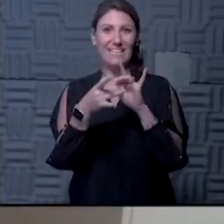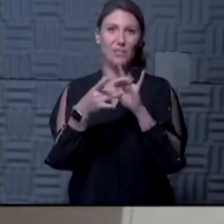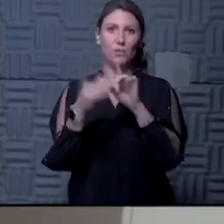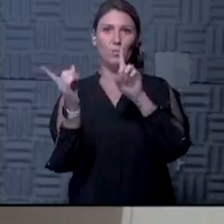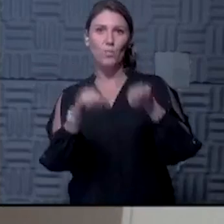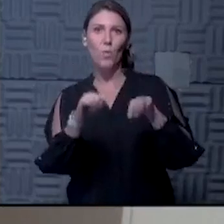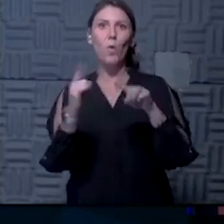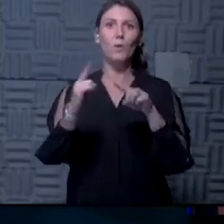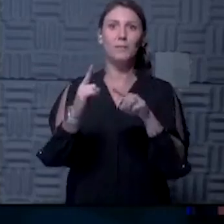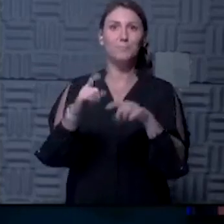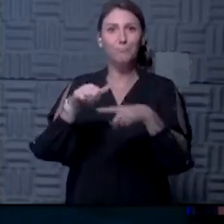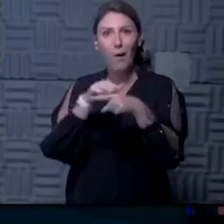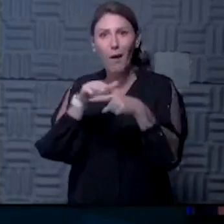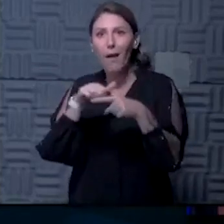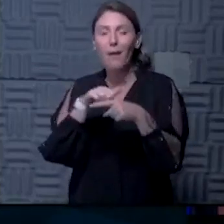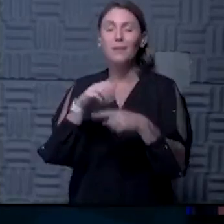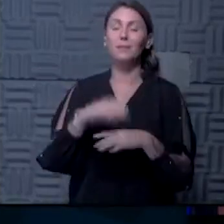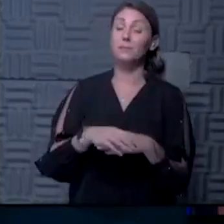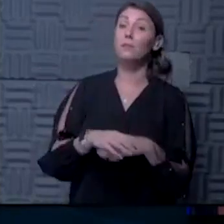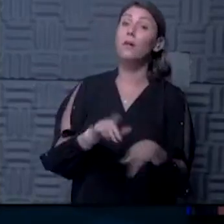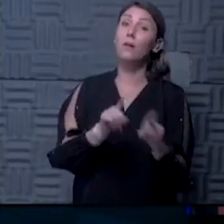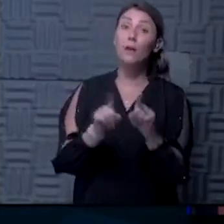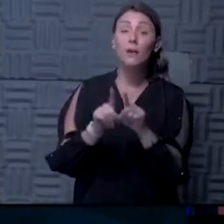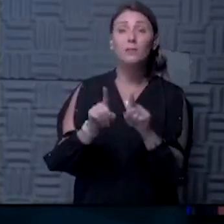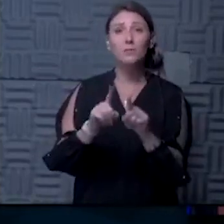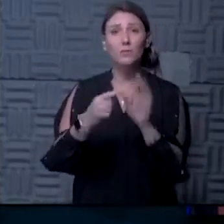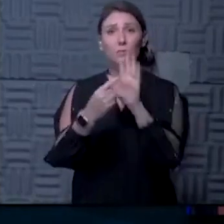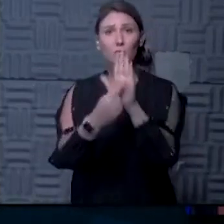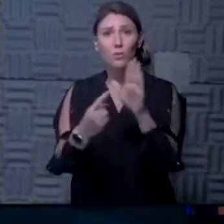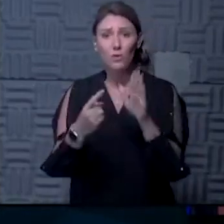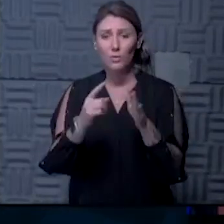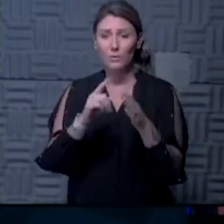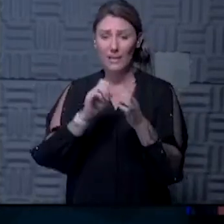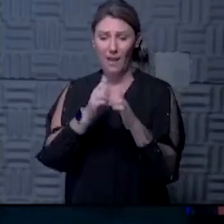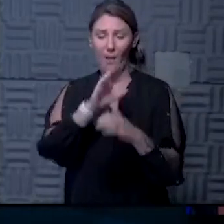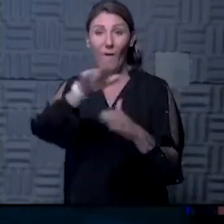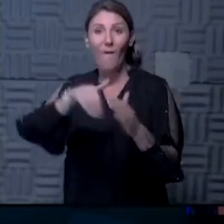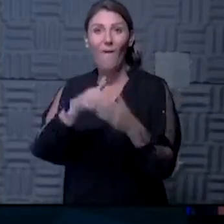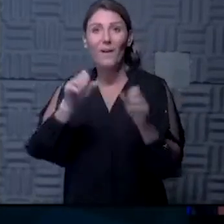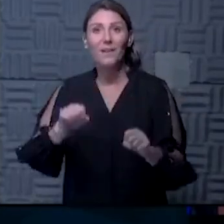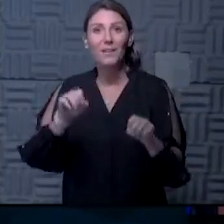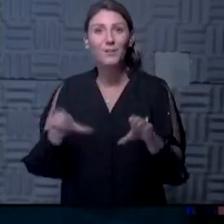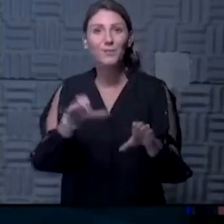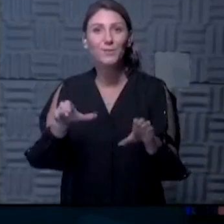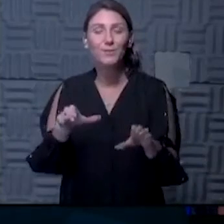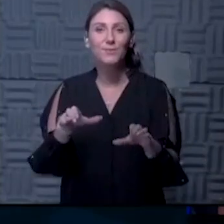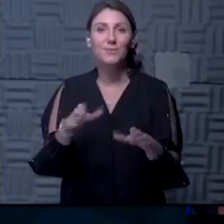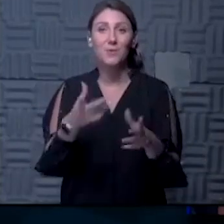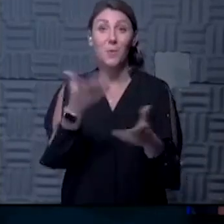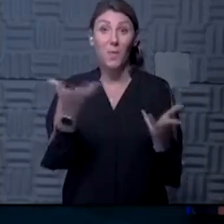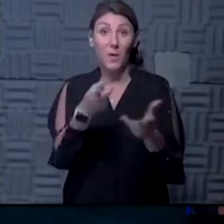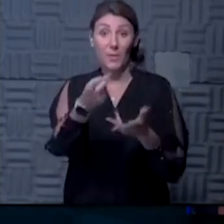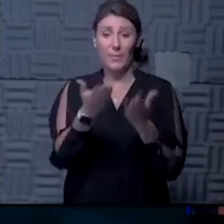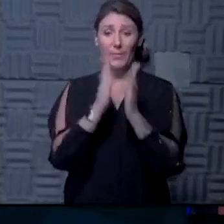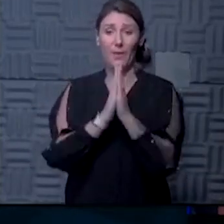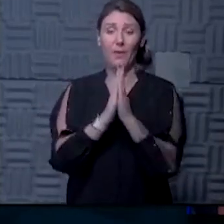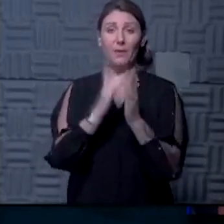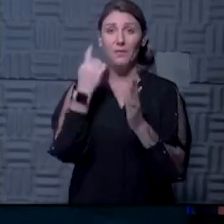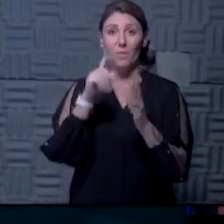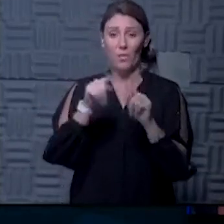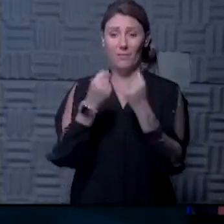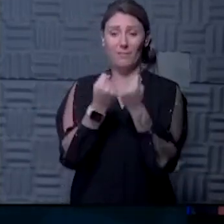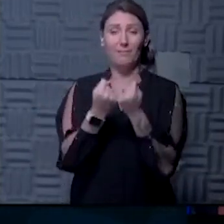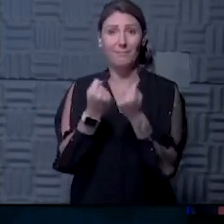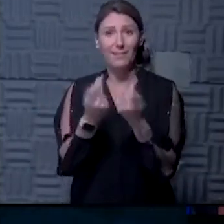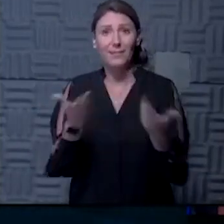that. Well, I think it also is a testament to how well all of us can do, because what you asked of the team